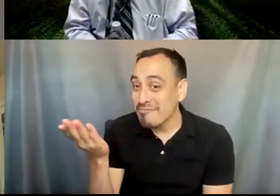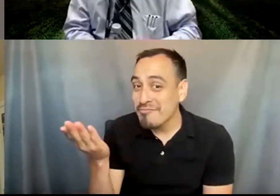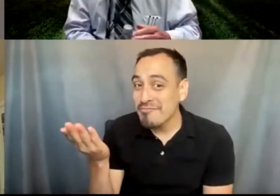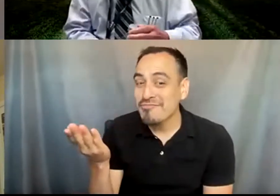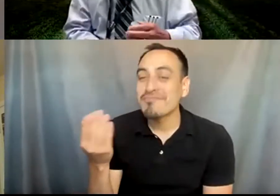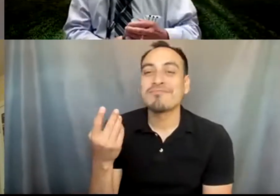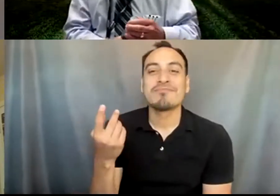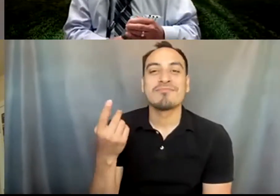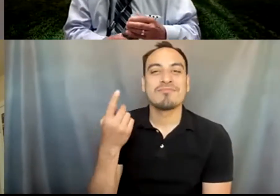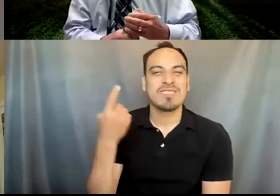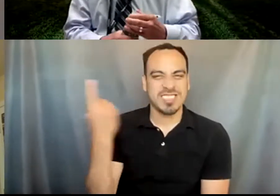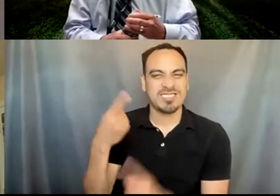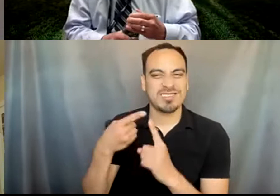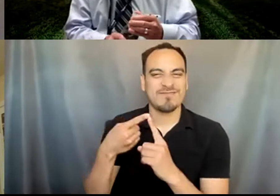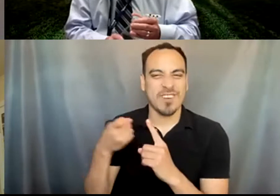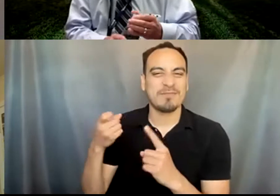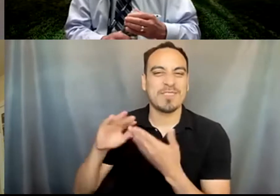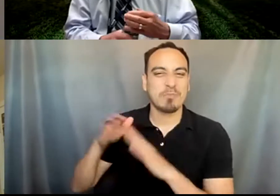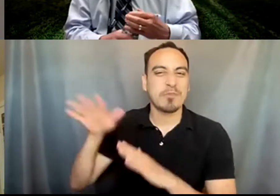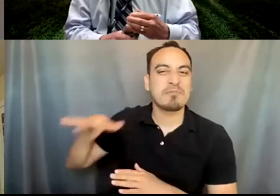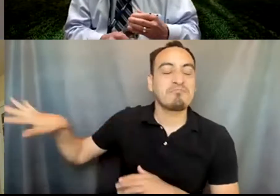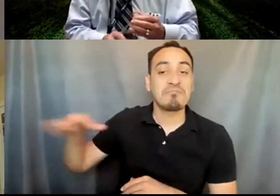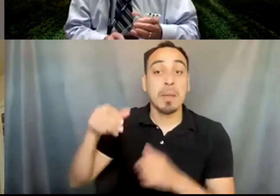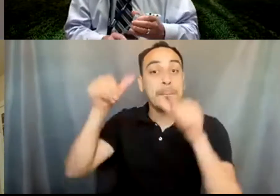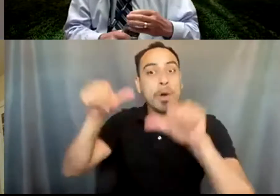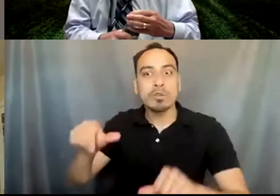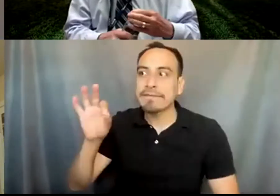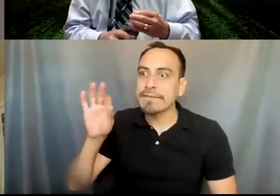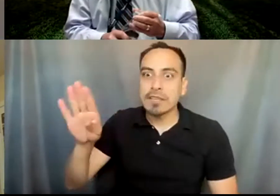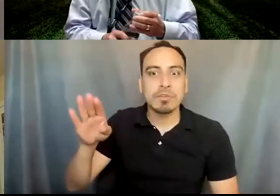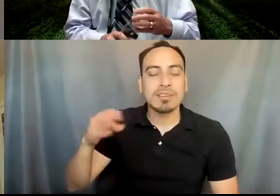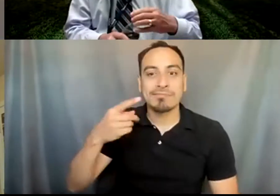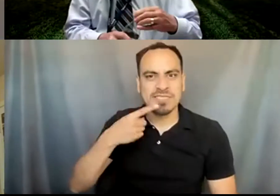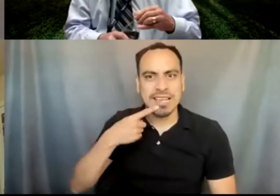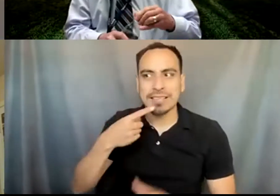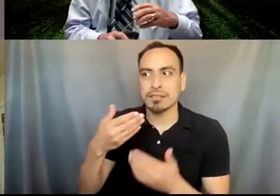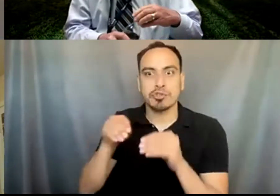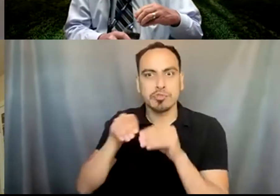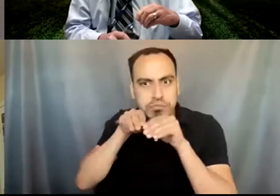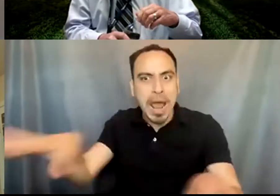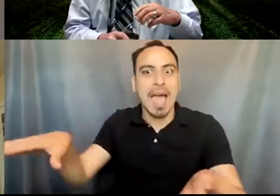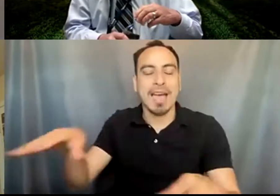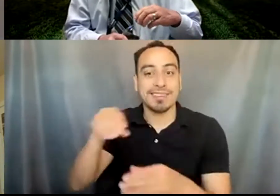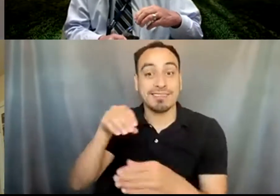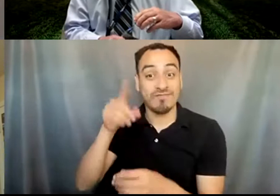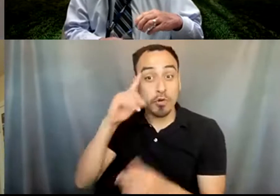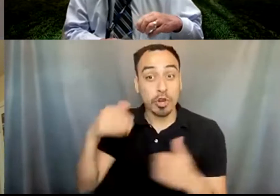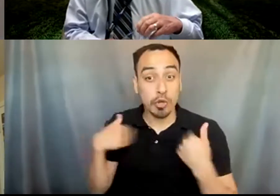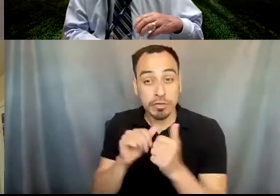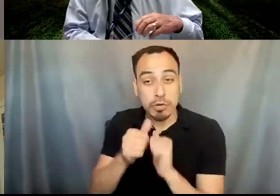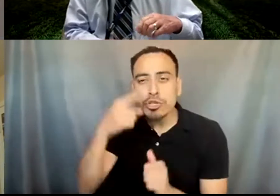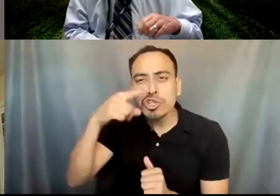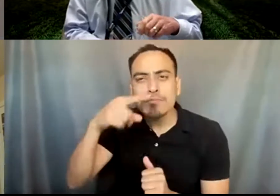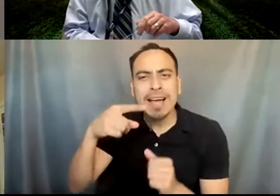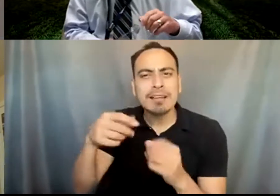member said Sacramento County posted on Facebook that there has been a notable spread in youth sports. Can you provide more context for this, such as ages